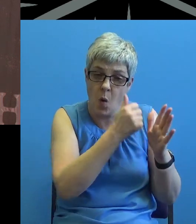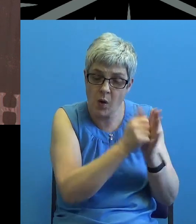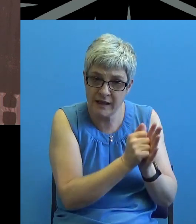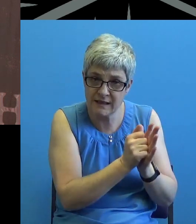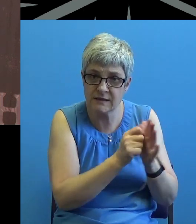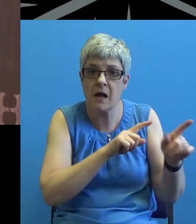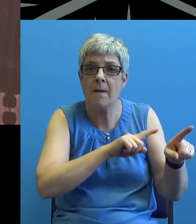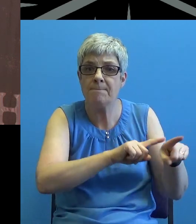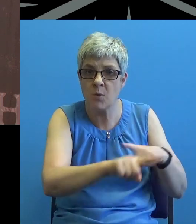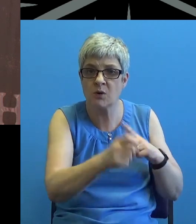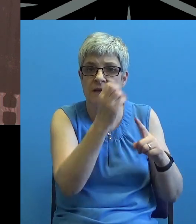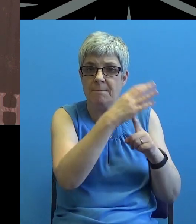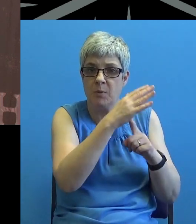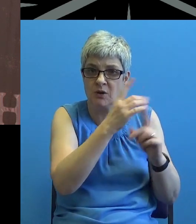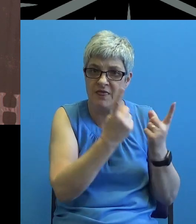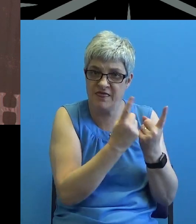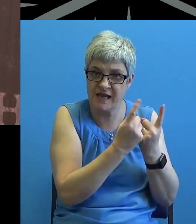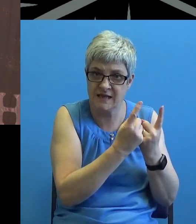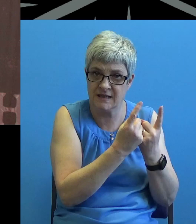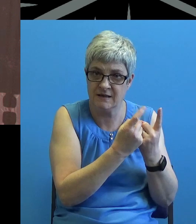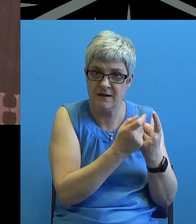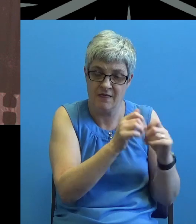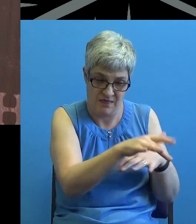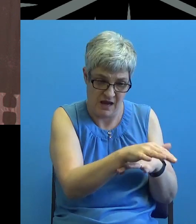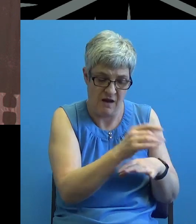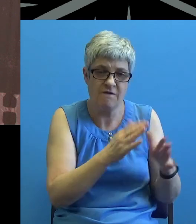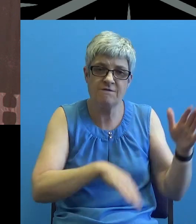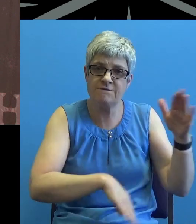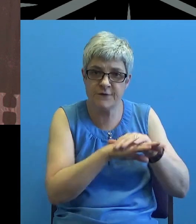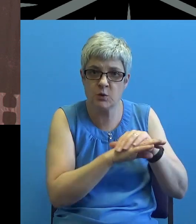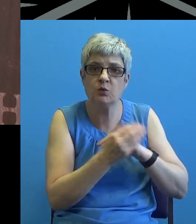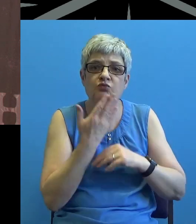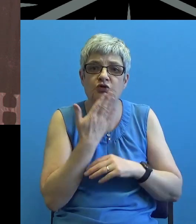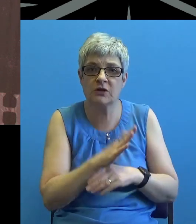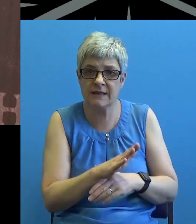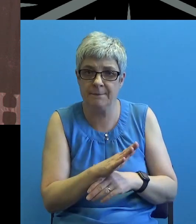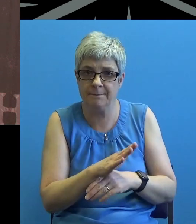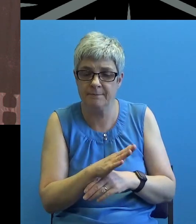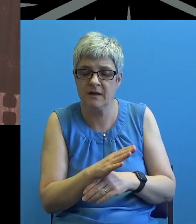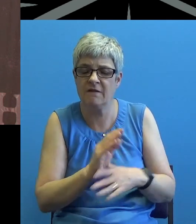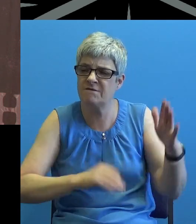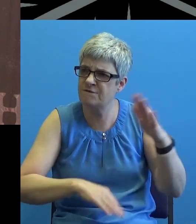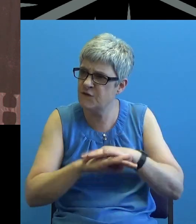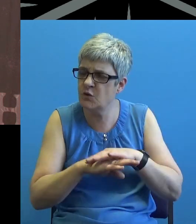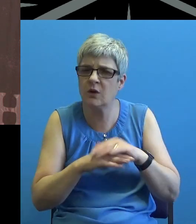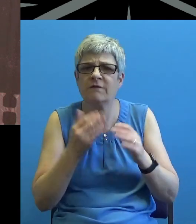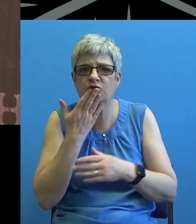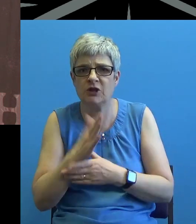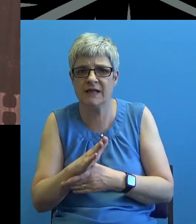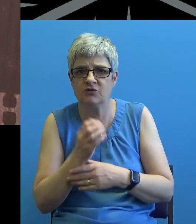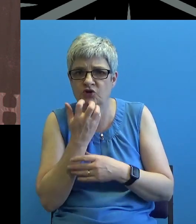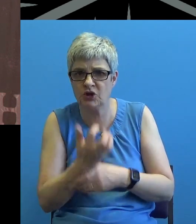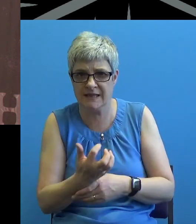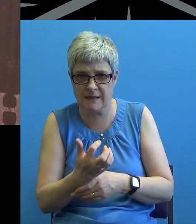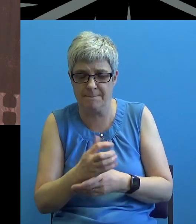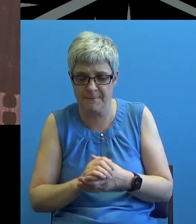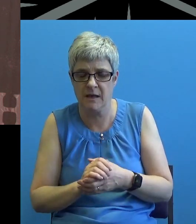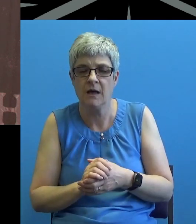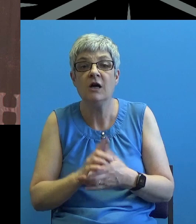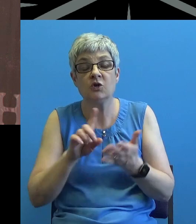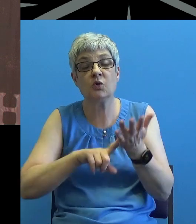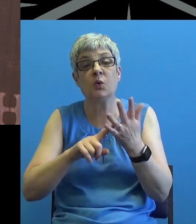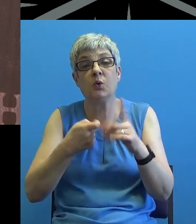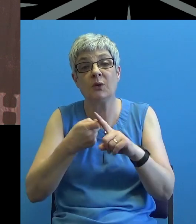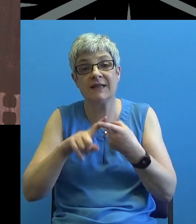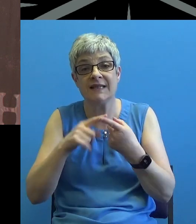most important artifact in all of Jerusalem, in all of Judaism. And so what Luke is